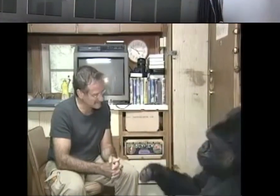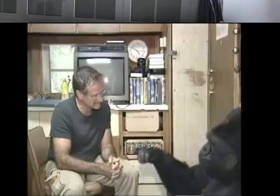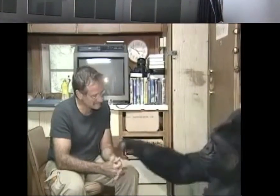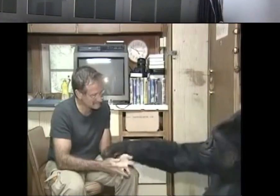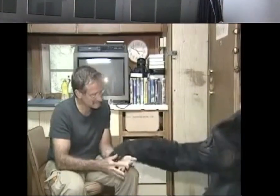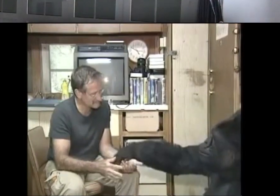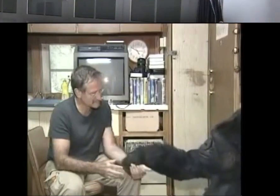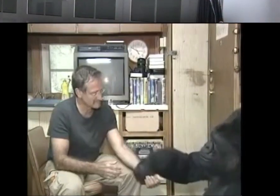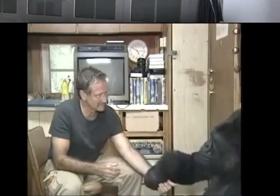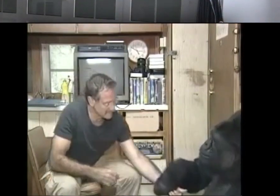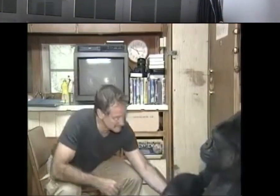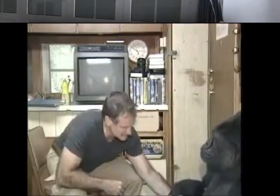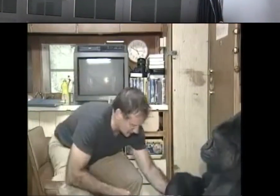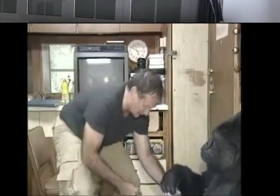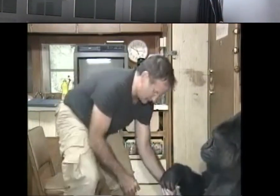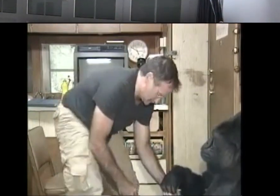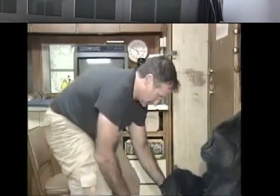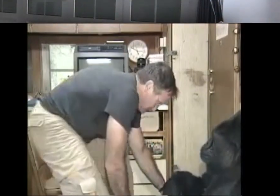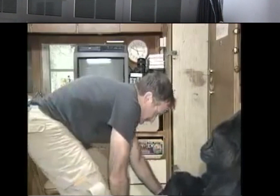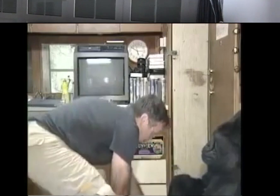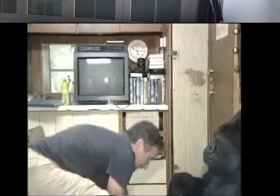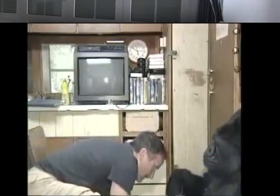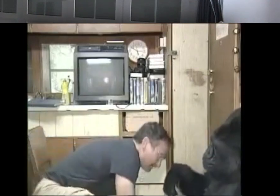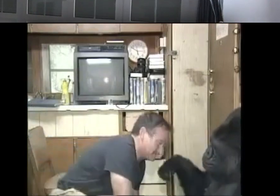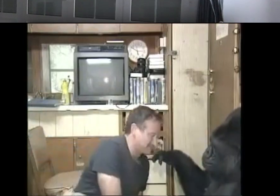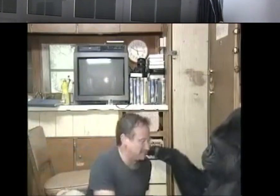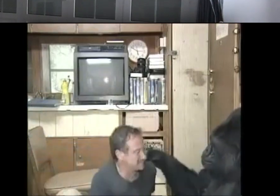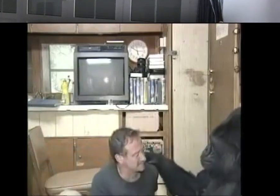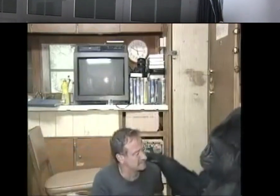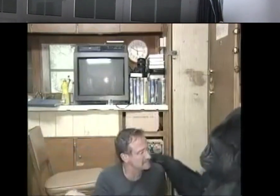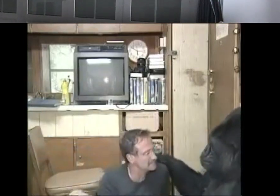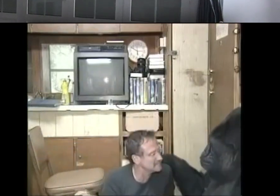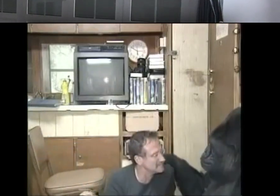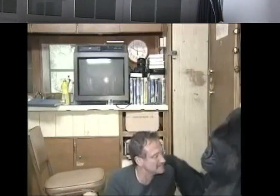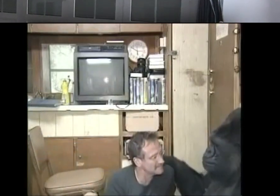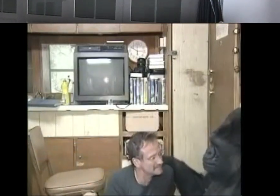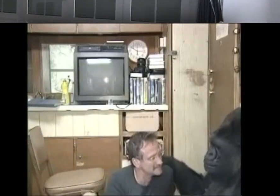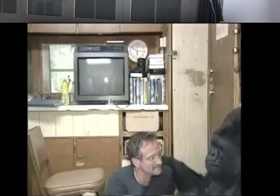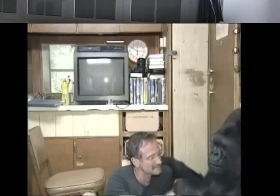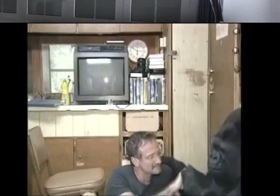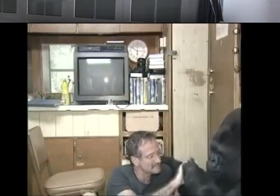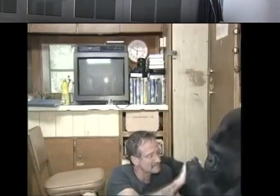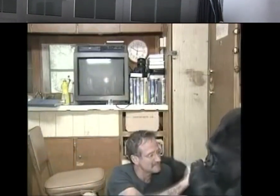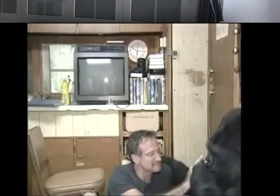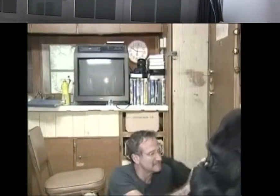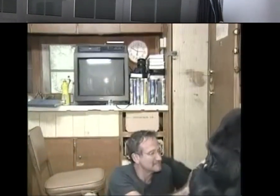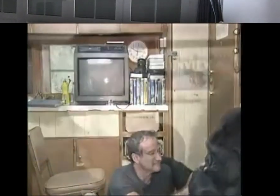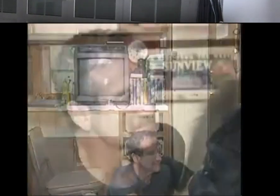Laughter. Koko understands spoken English and uses over 1,000 signs to share her feelings and thoughts about daily